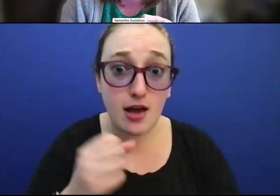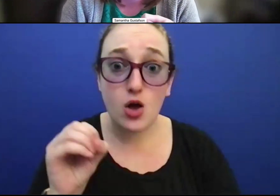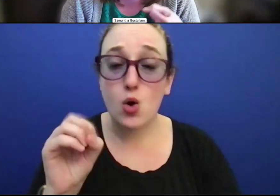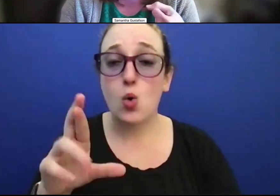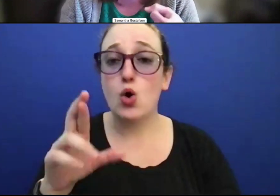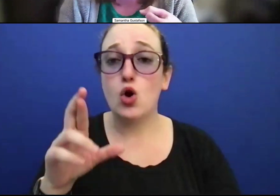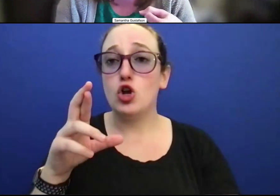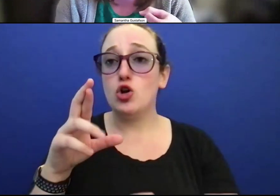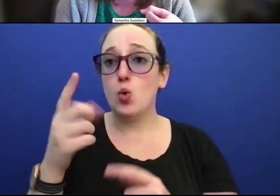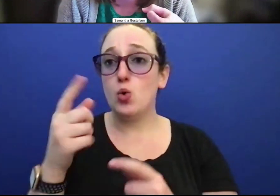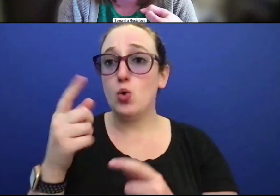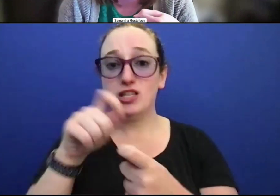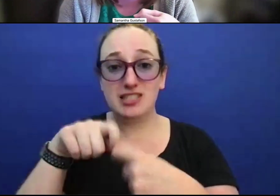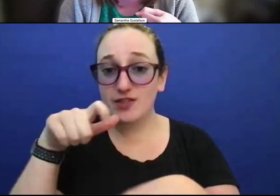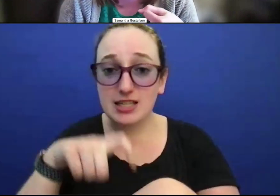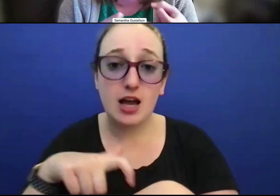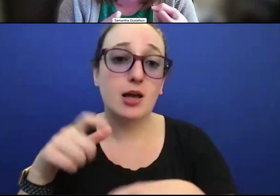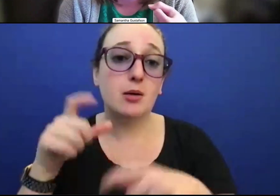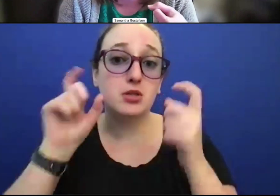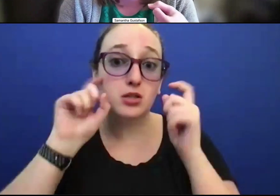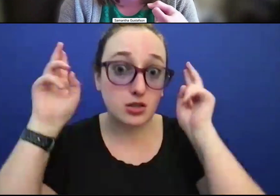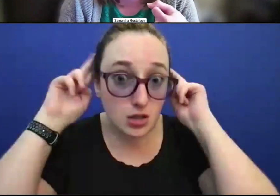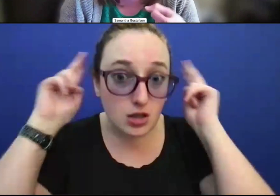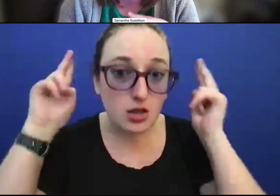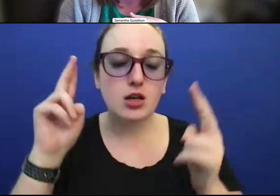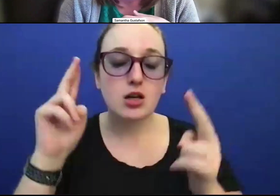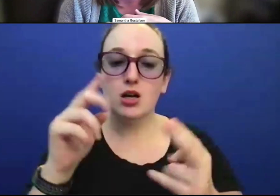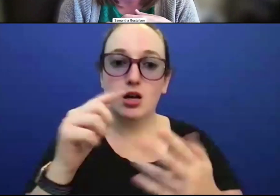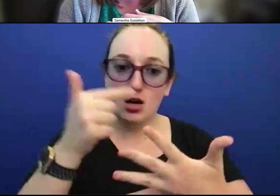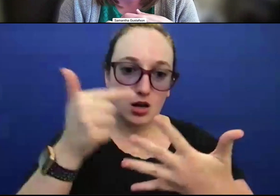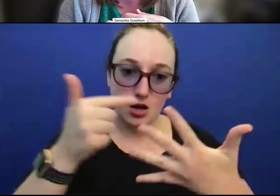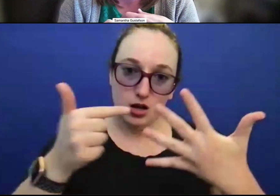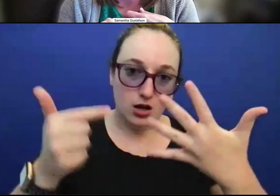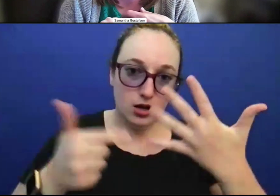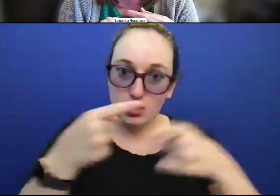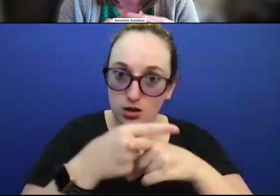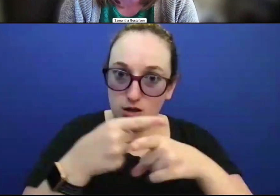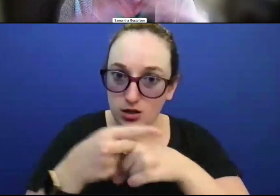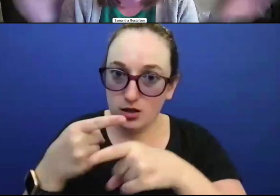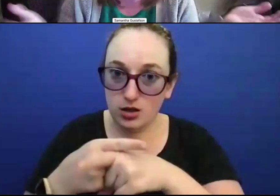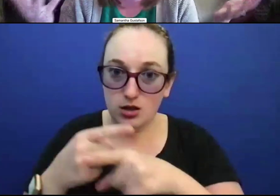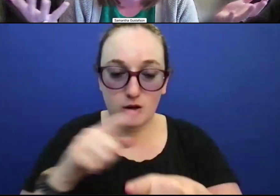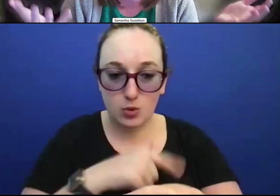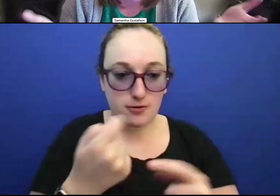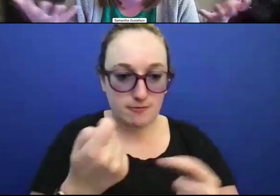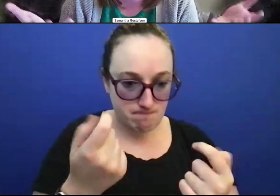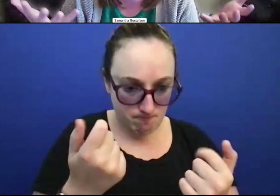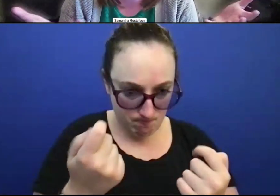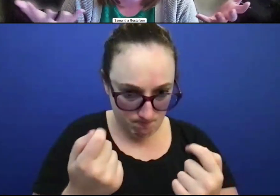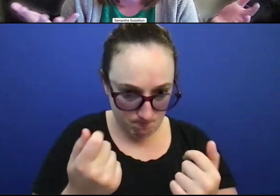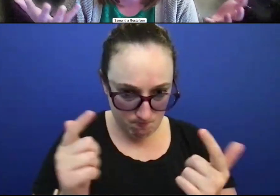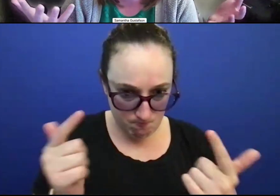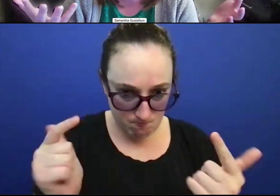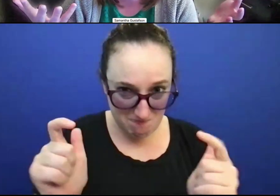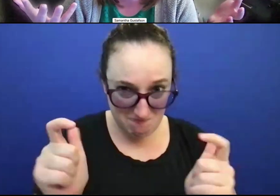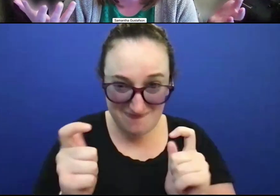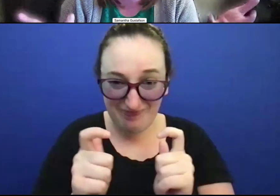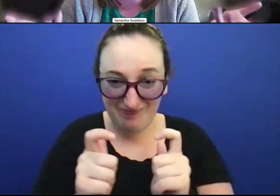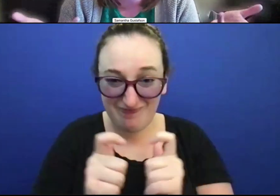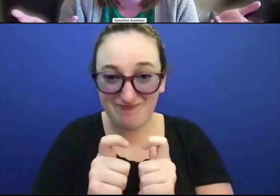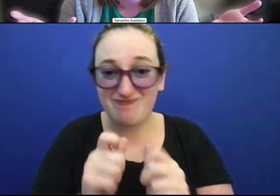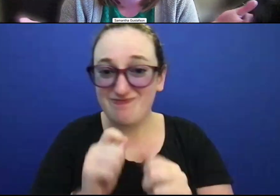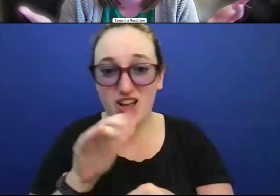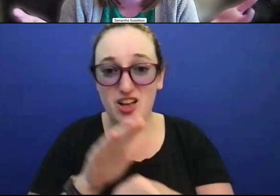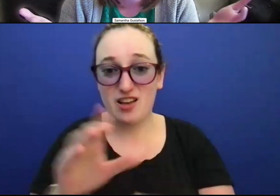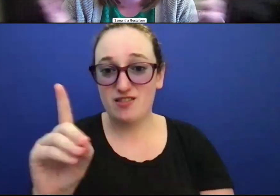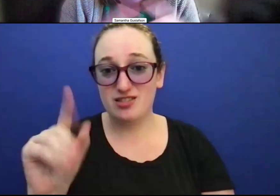every day, or did they only use it a couple times, a couple hours a day? Then there was no more data